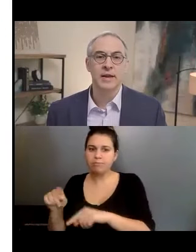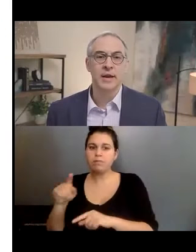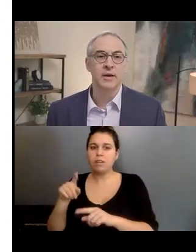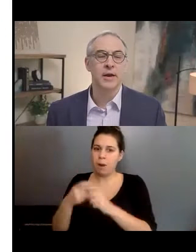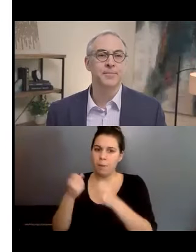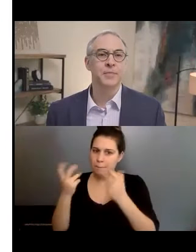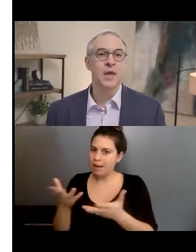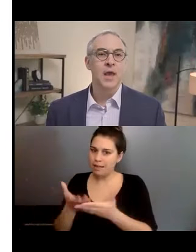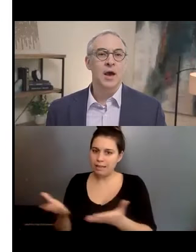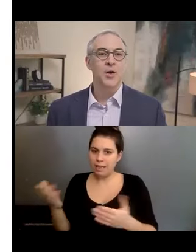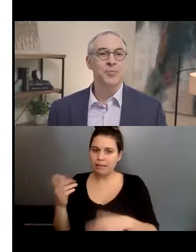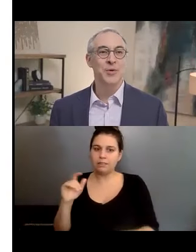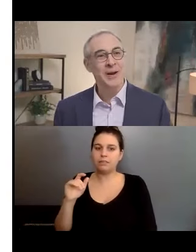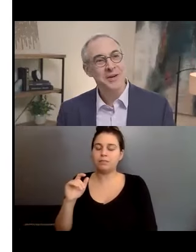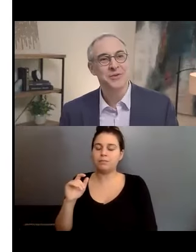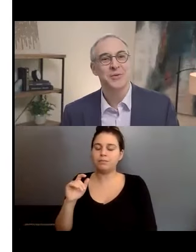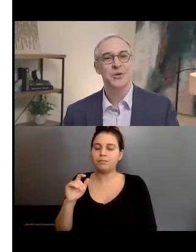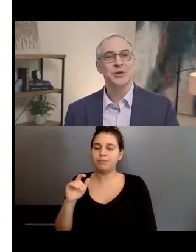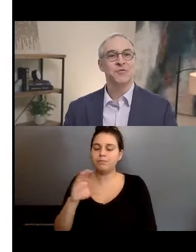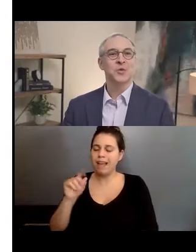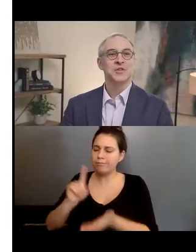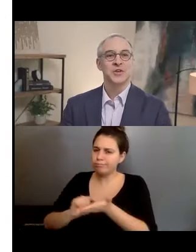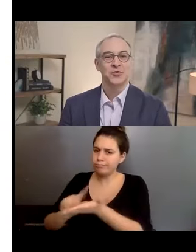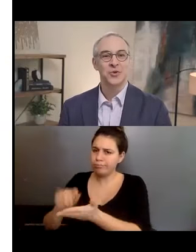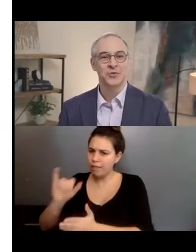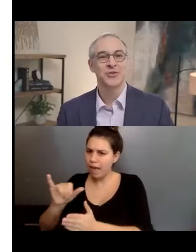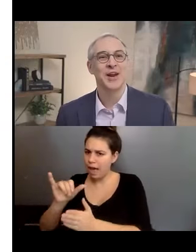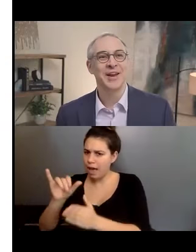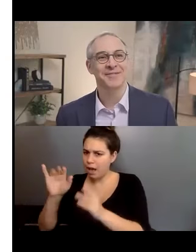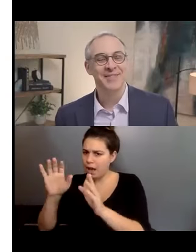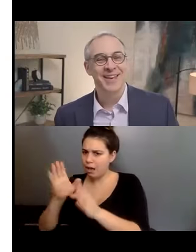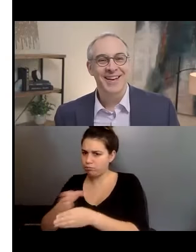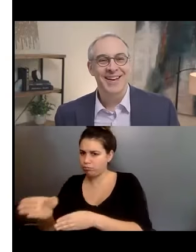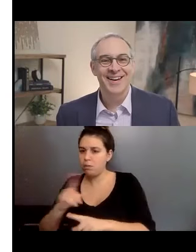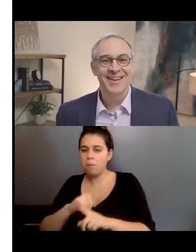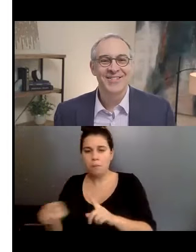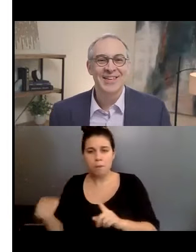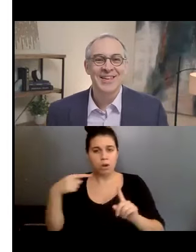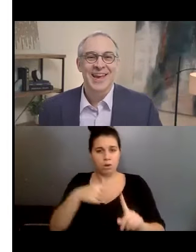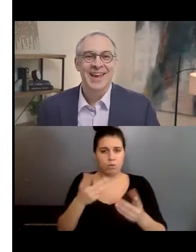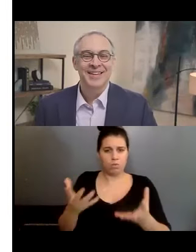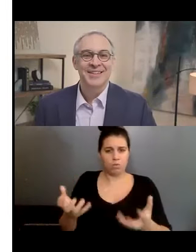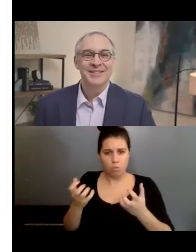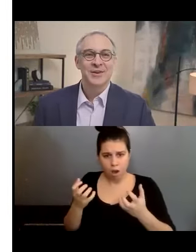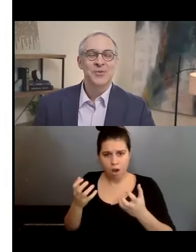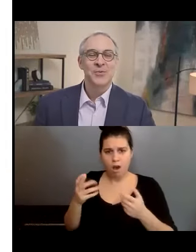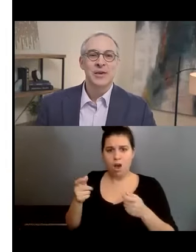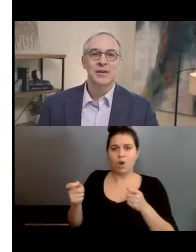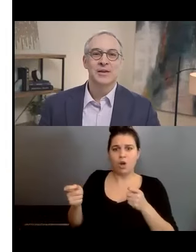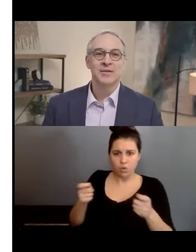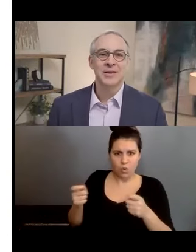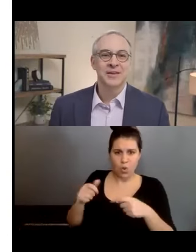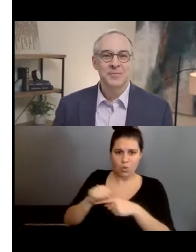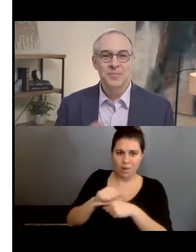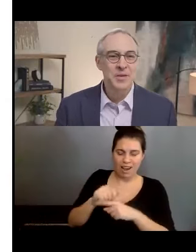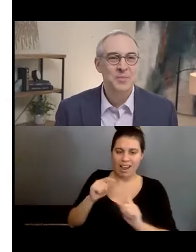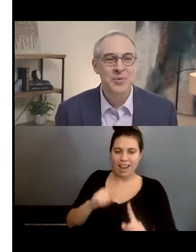in that area. But what Wendy was really looking for was a control training. And so